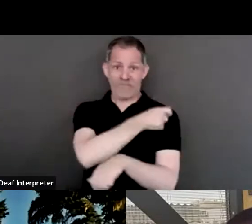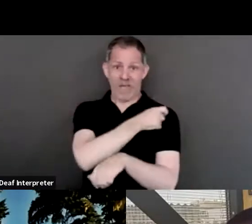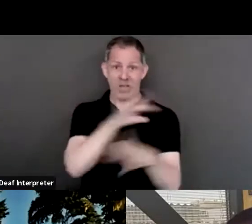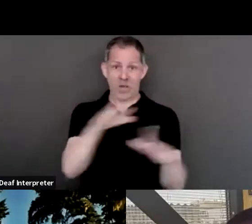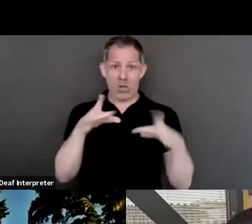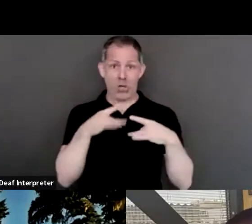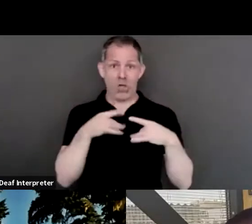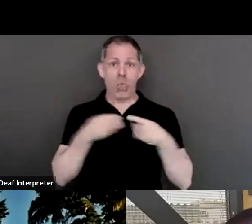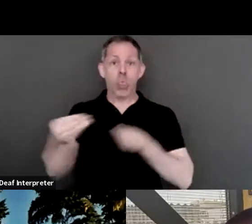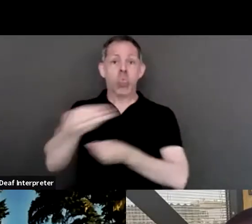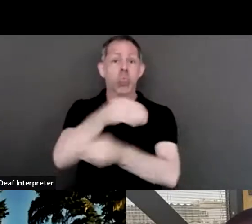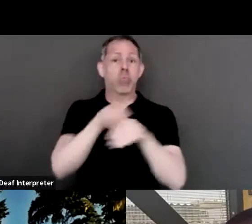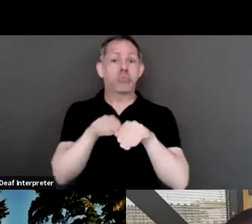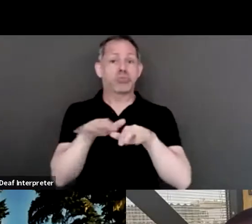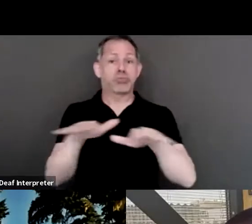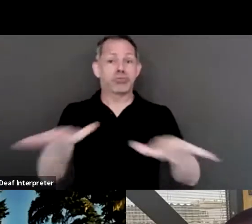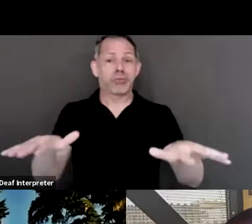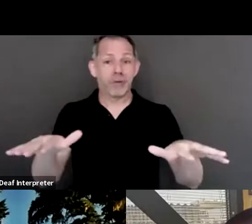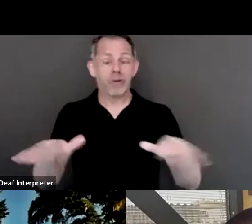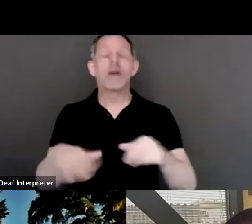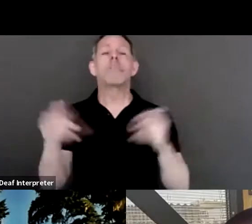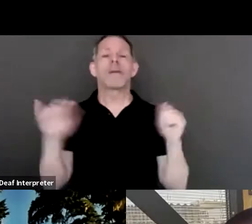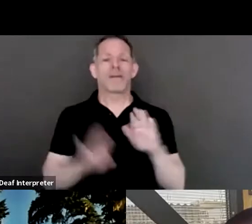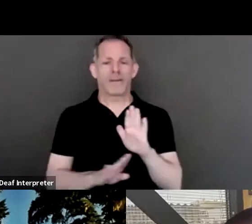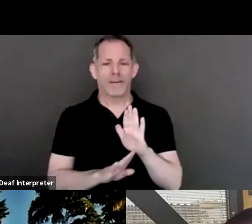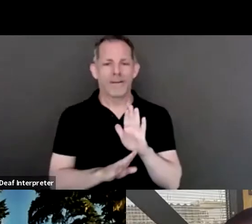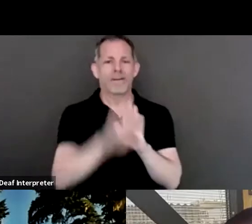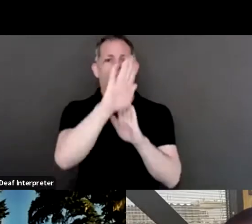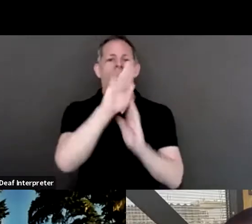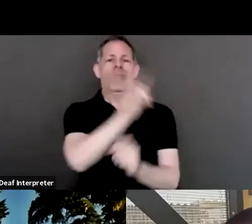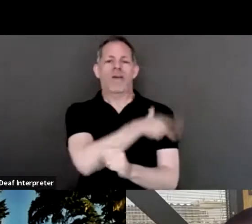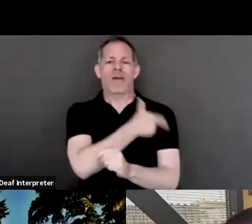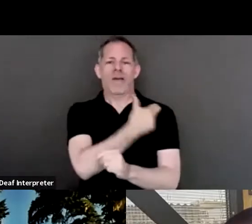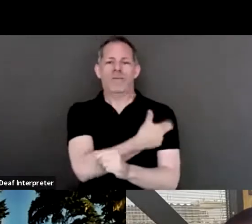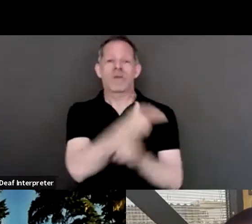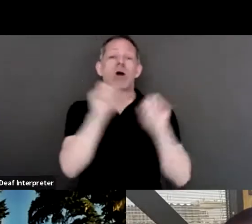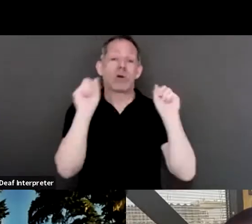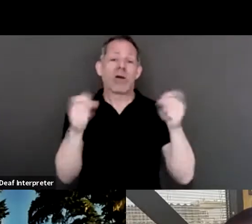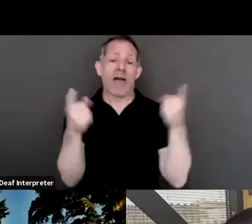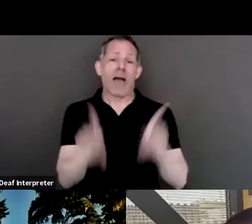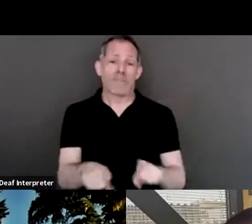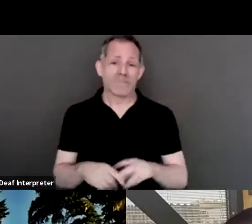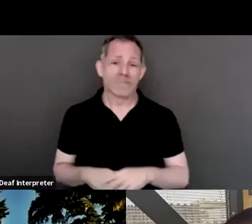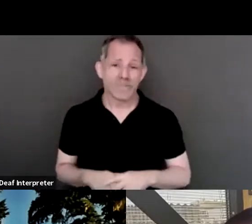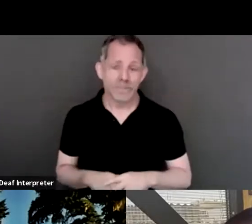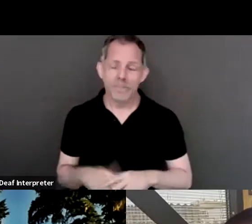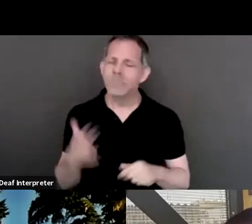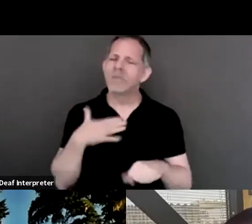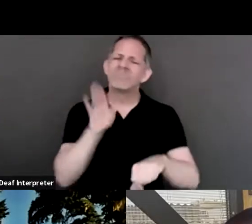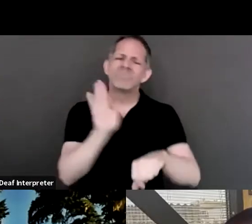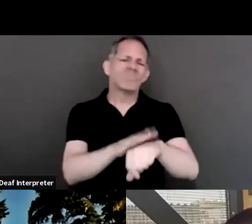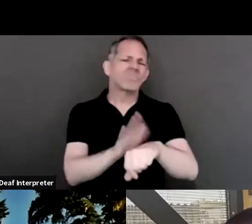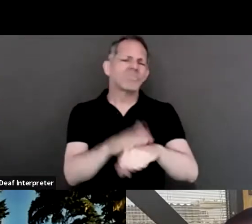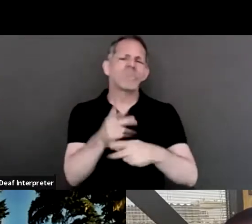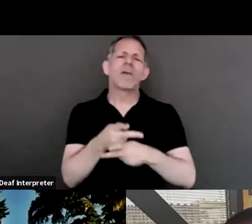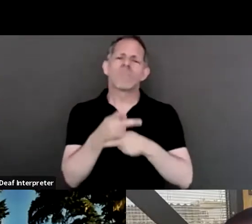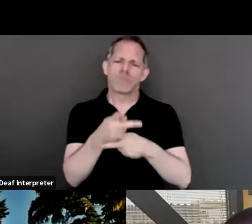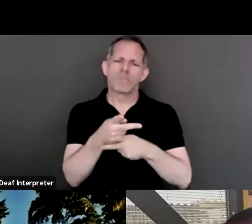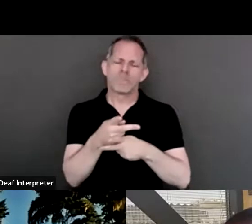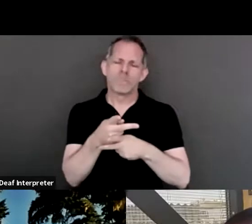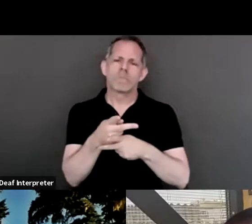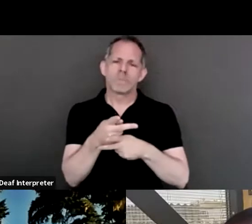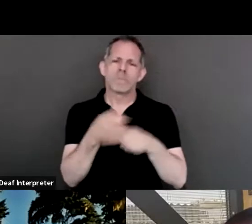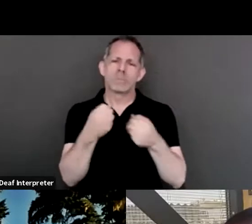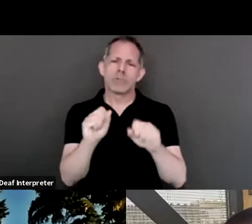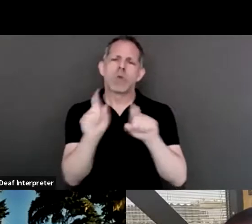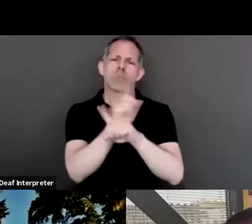conceivable, and that's why we're here talking to you about it. And so it's really in our hands, though,